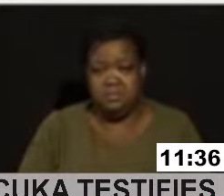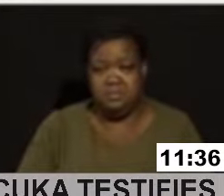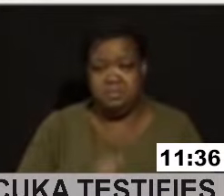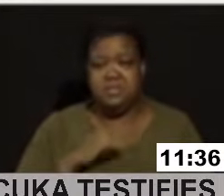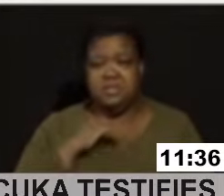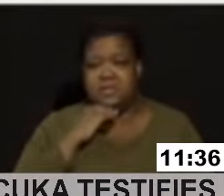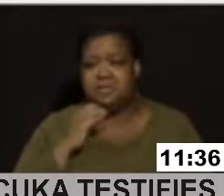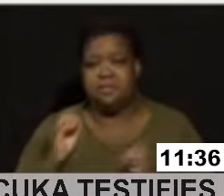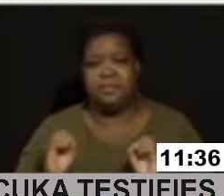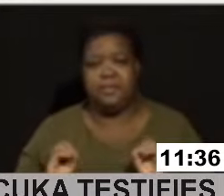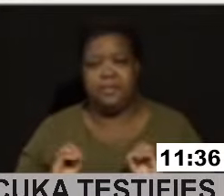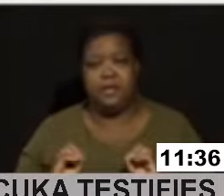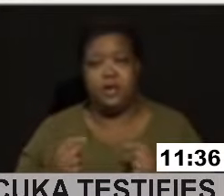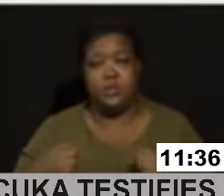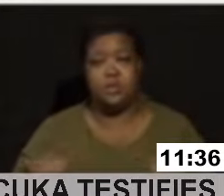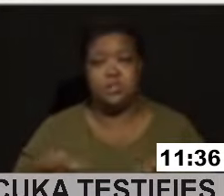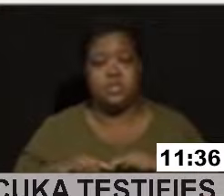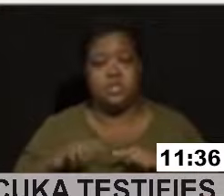We knew,